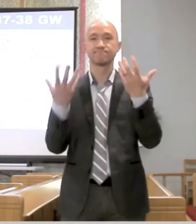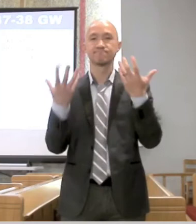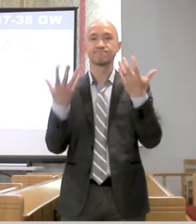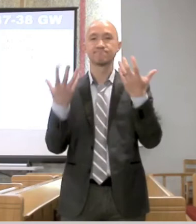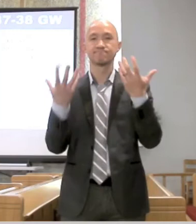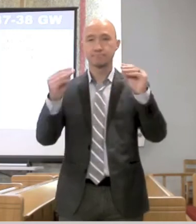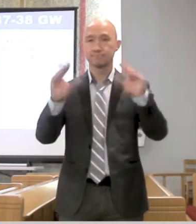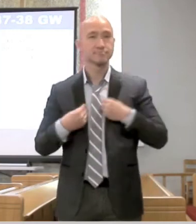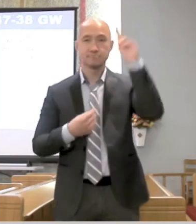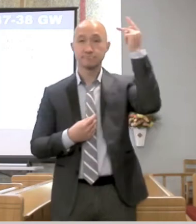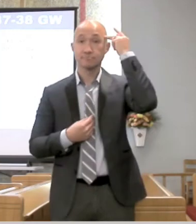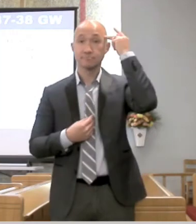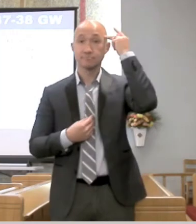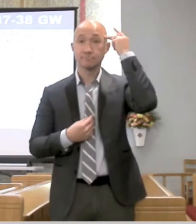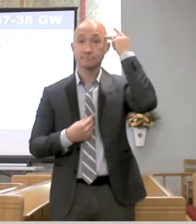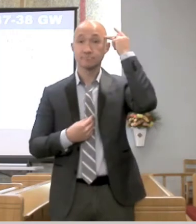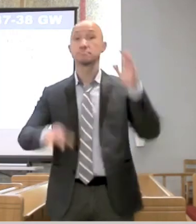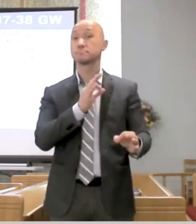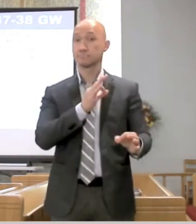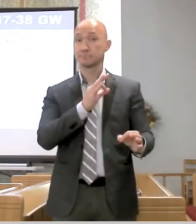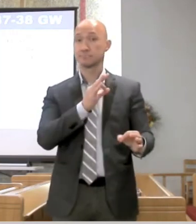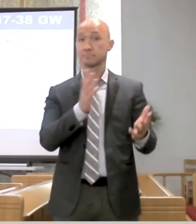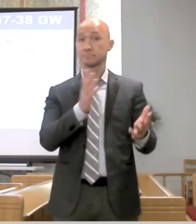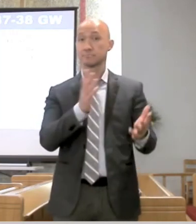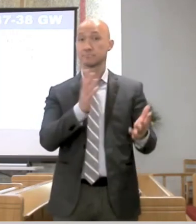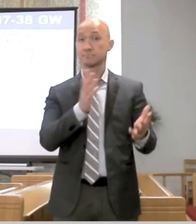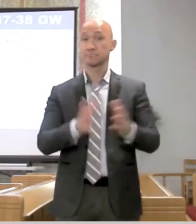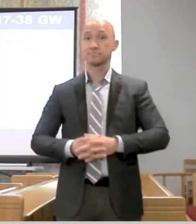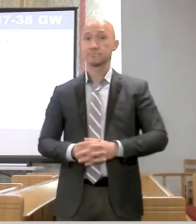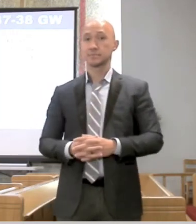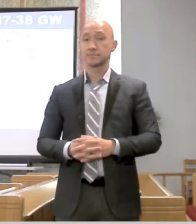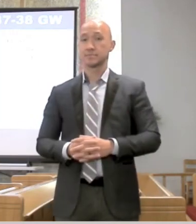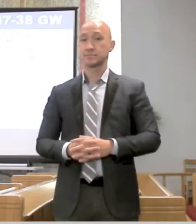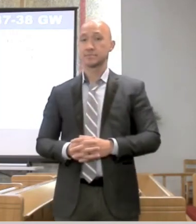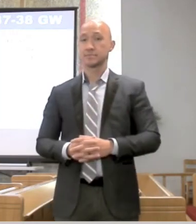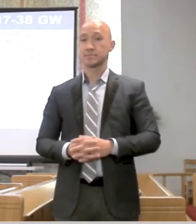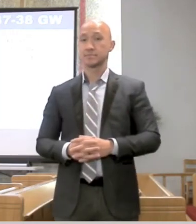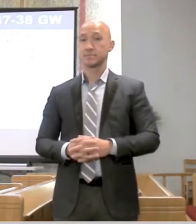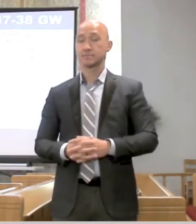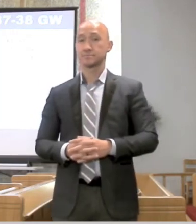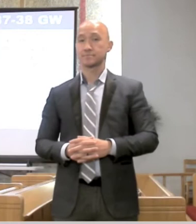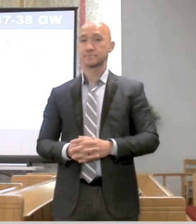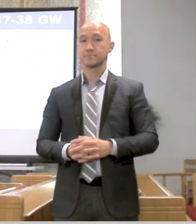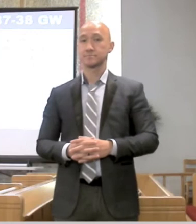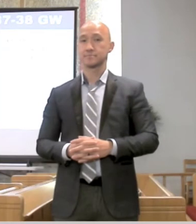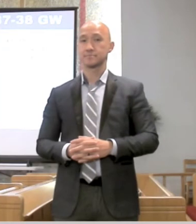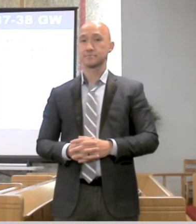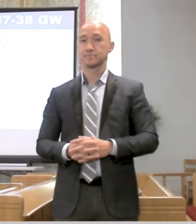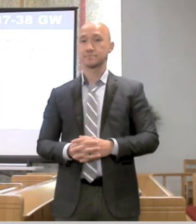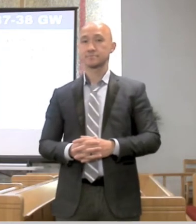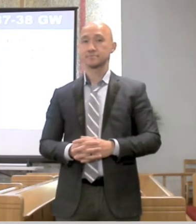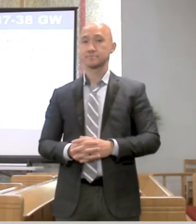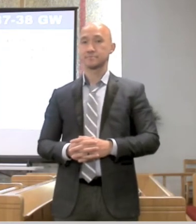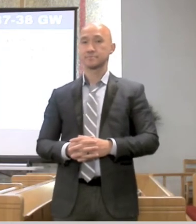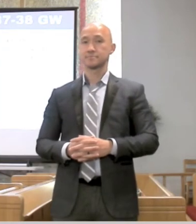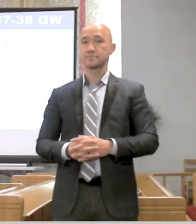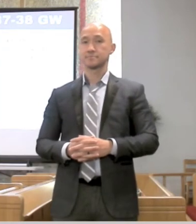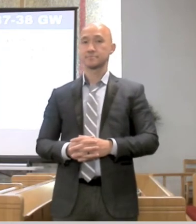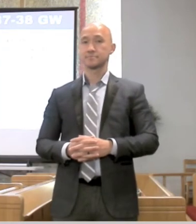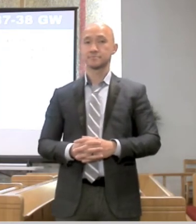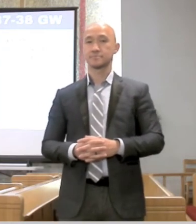accept this verdict. And Pilate, he's in a tough position. Now, let me be clear. I'm not trying